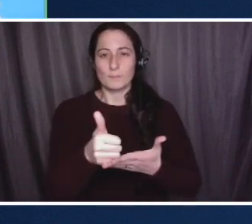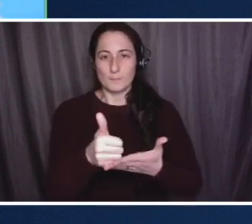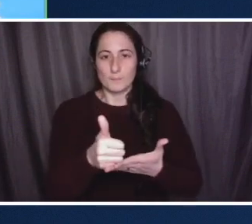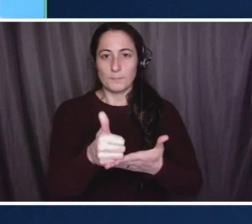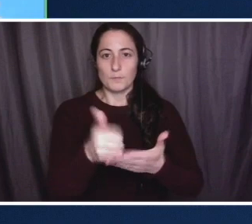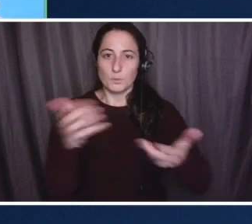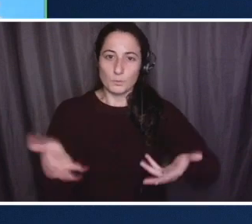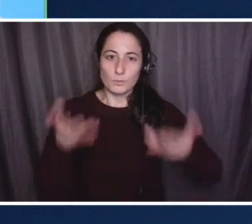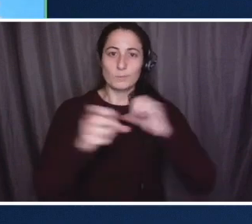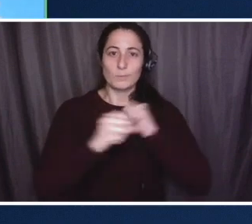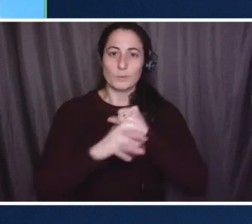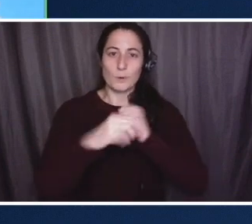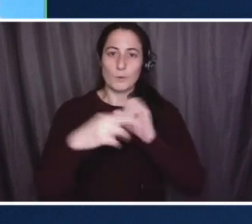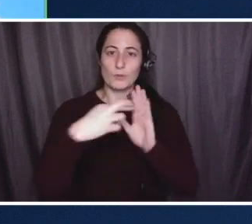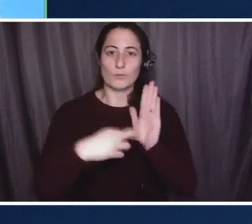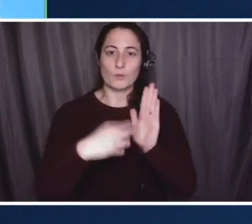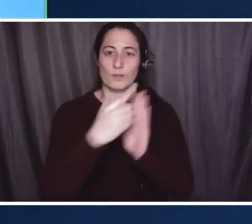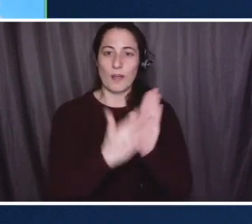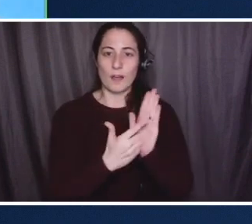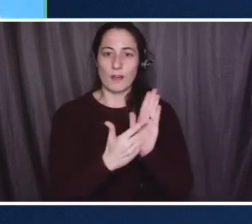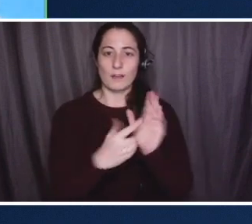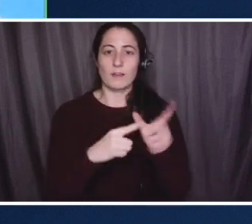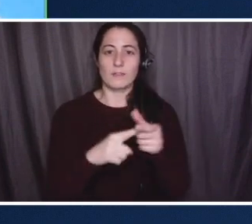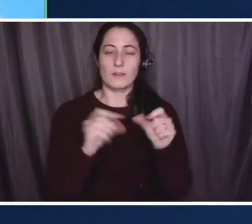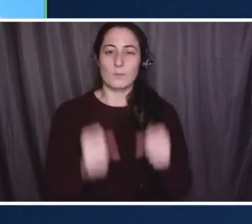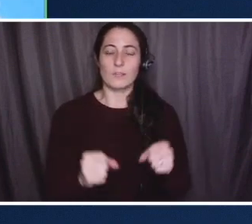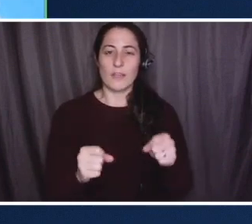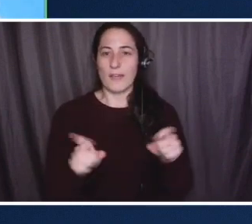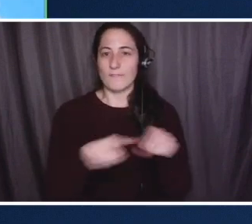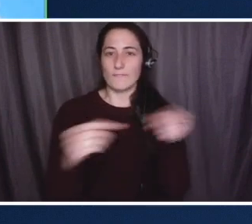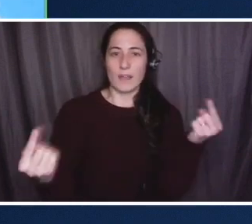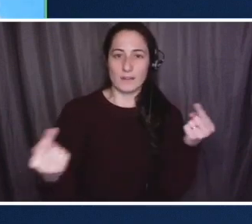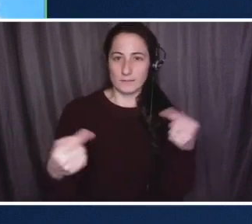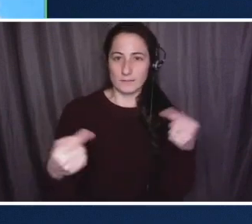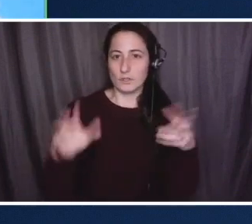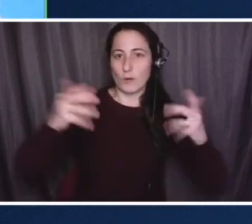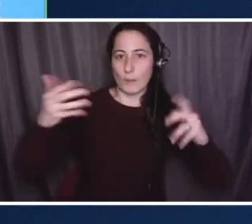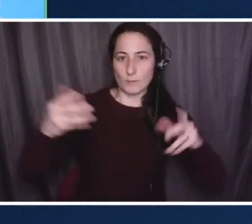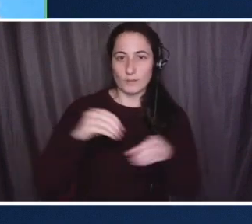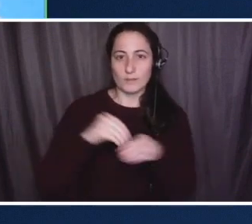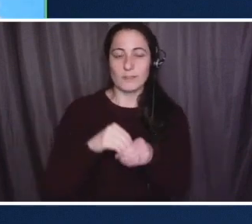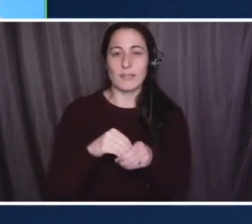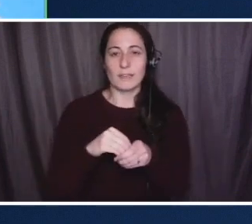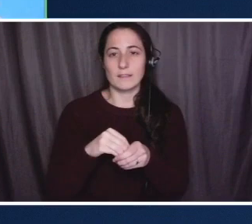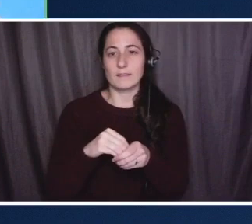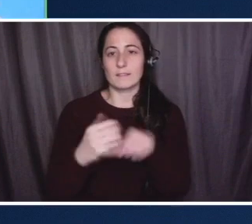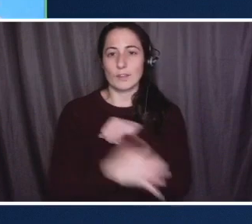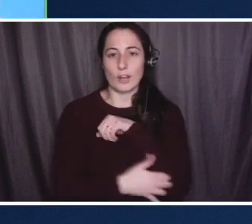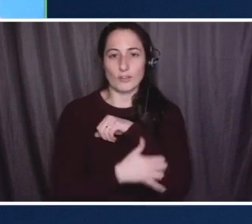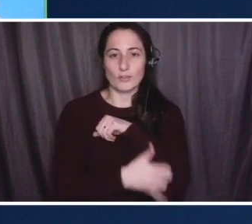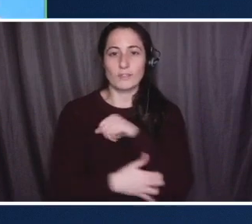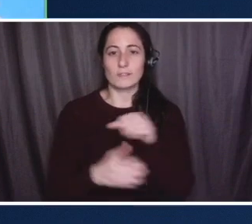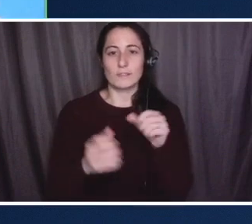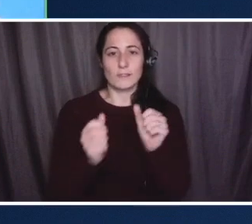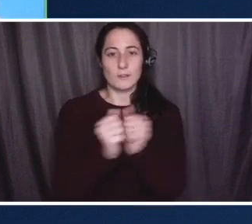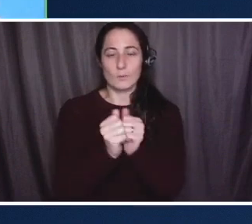rule of law and to fight corruption in countries where there is a lack of democratic